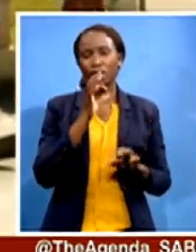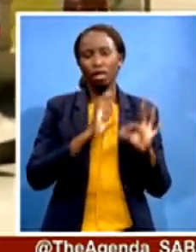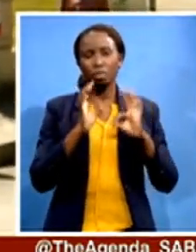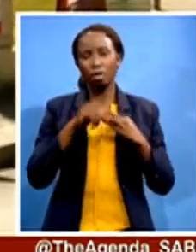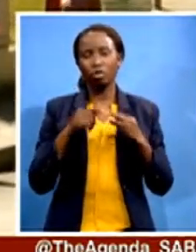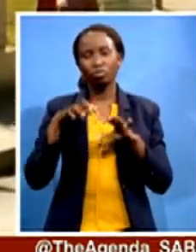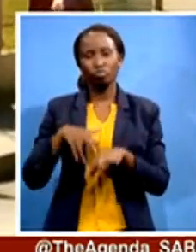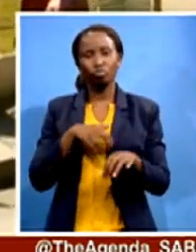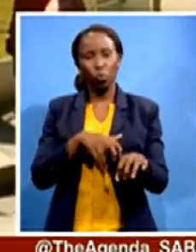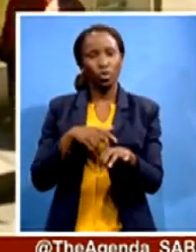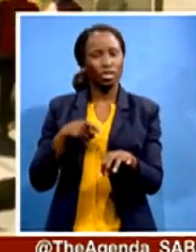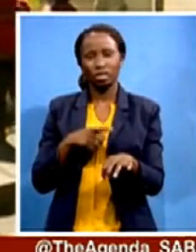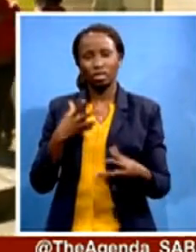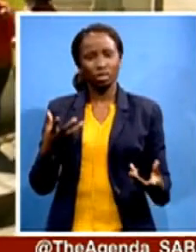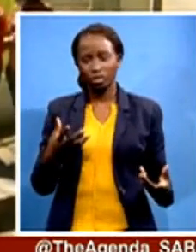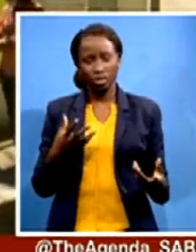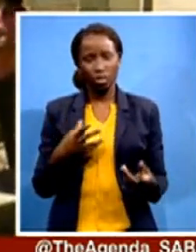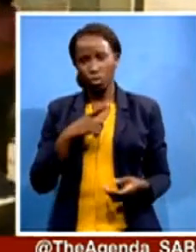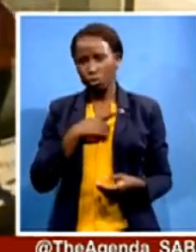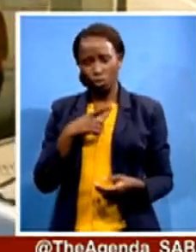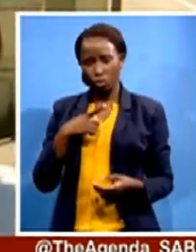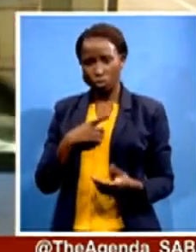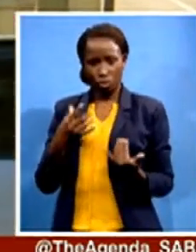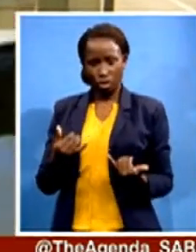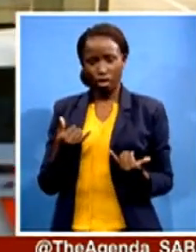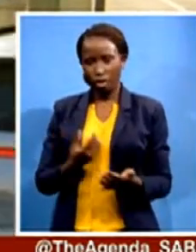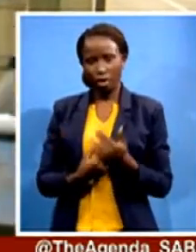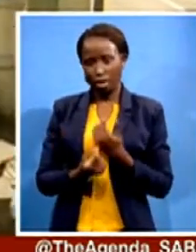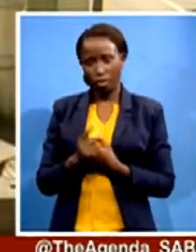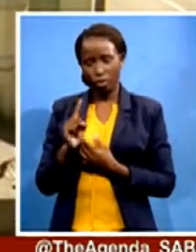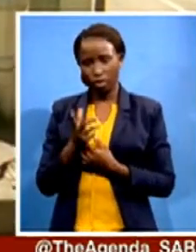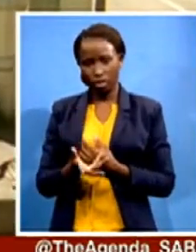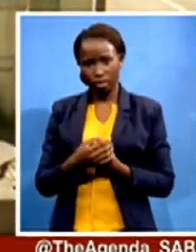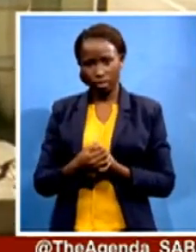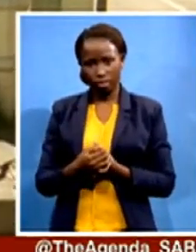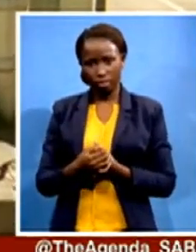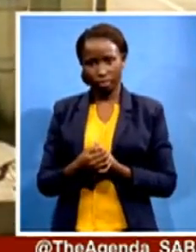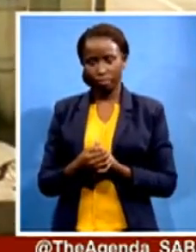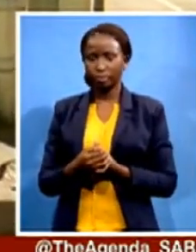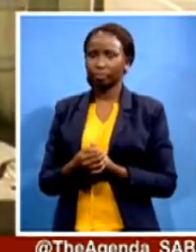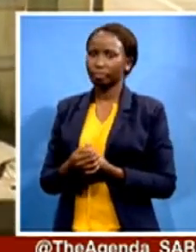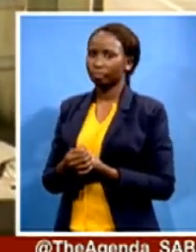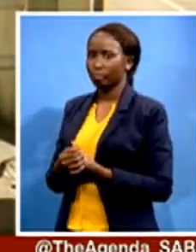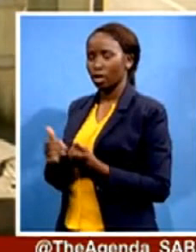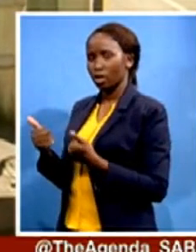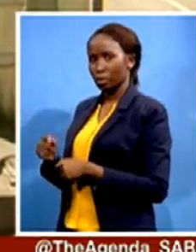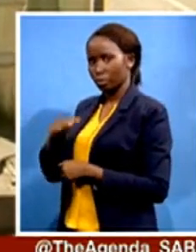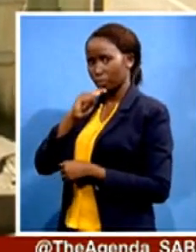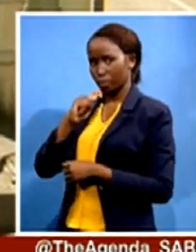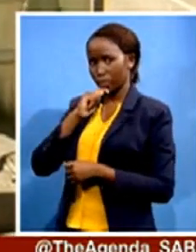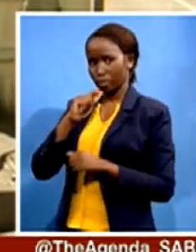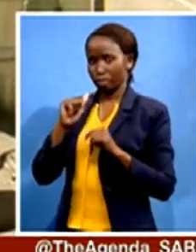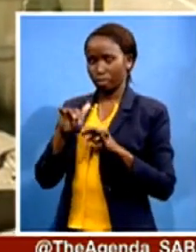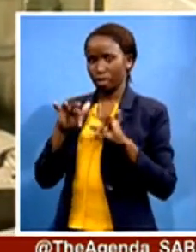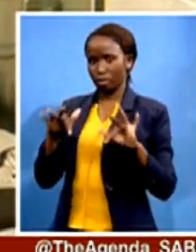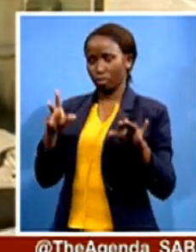where are matters now as we speak. Yeah, good morning to the listeners, the viewers at home, also